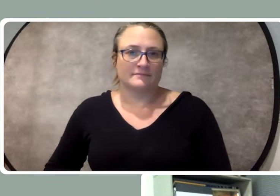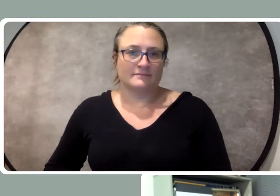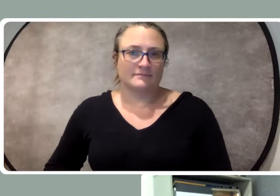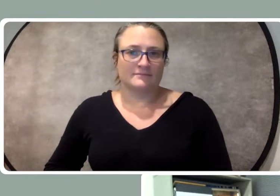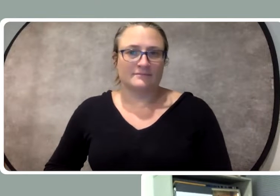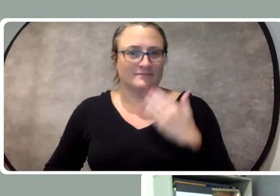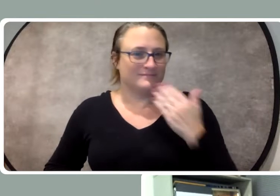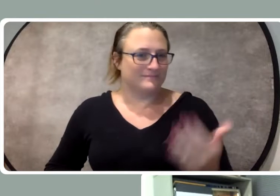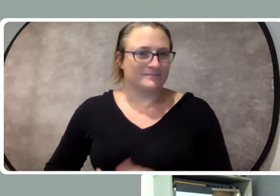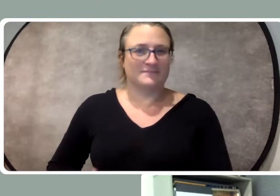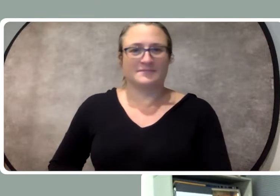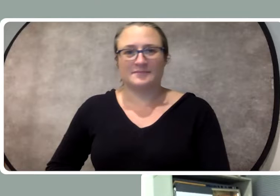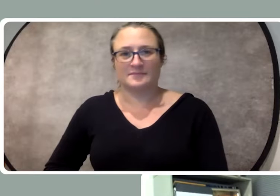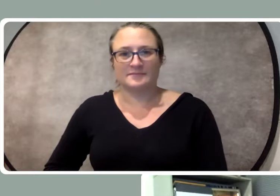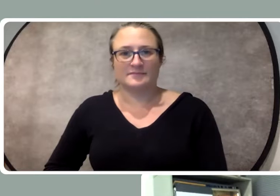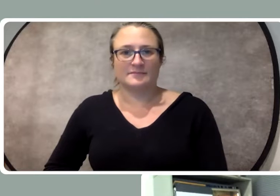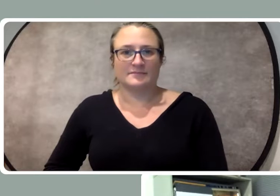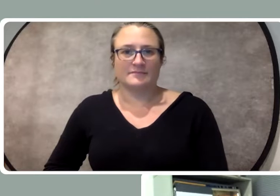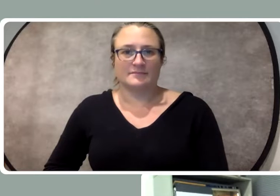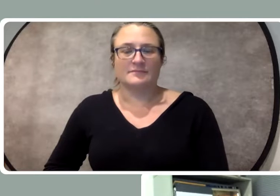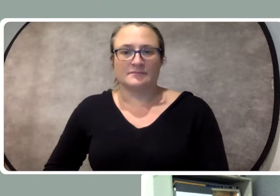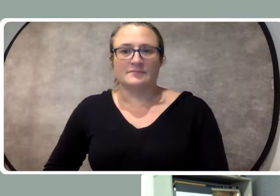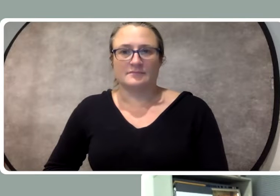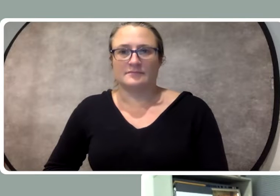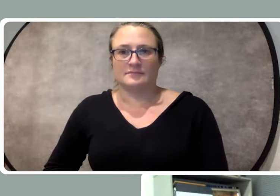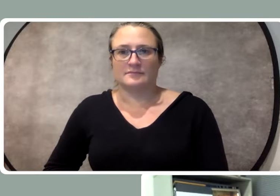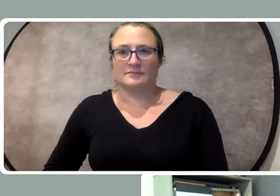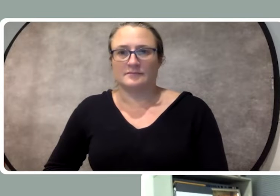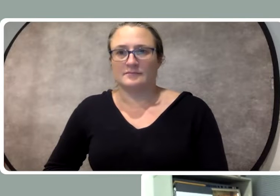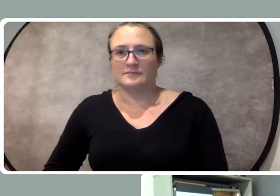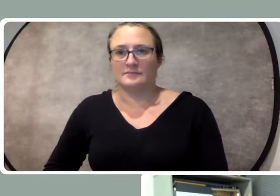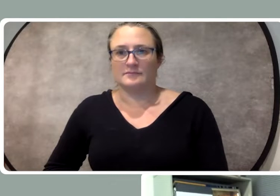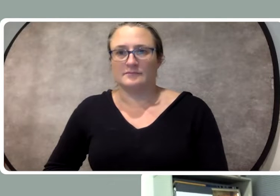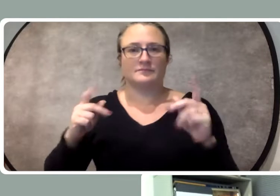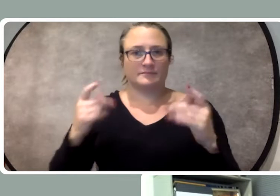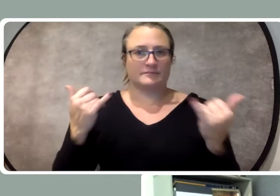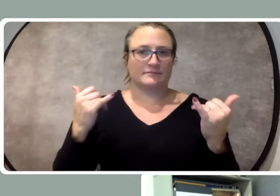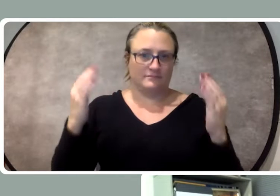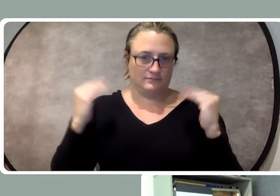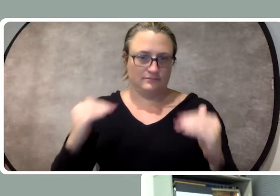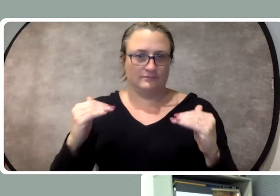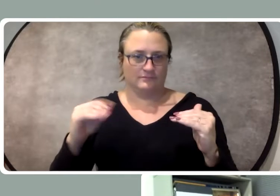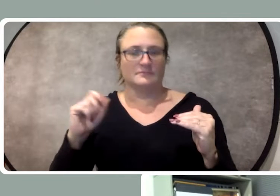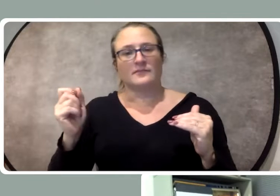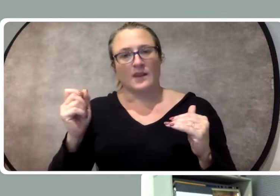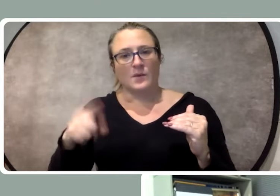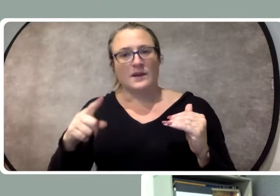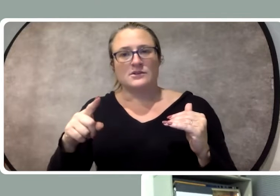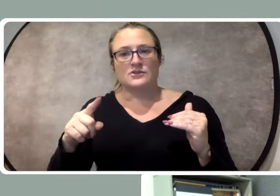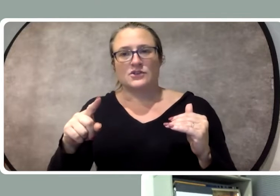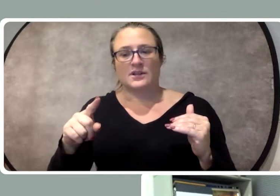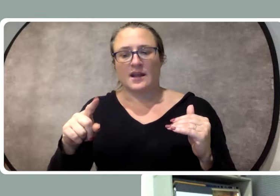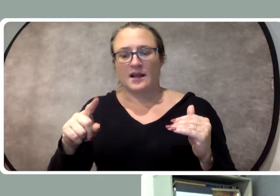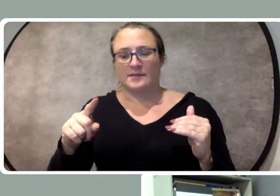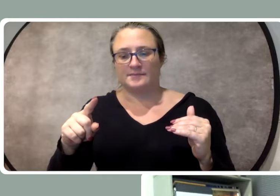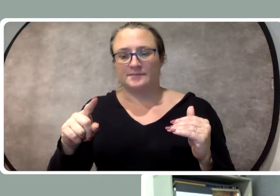Thank you for that. So I'm going to move on to another question